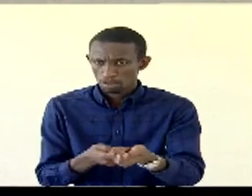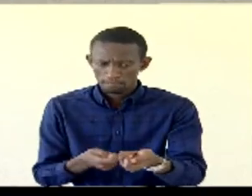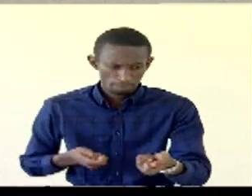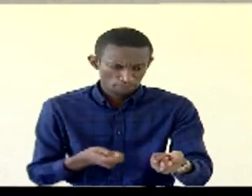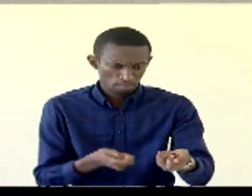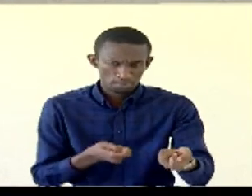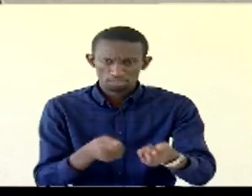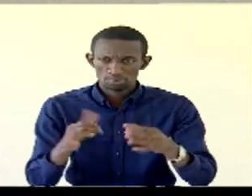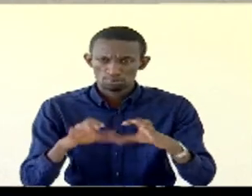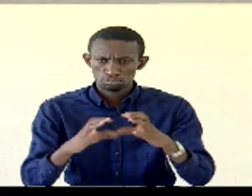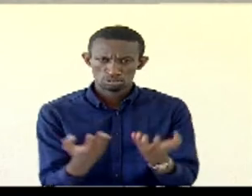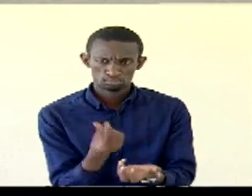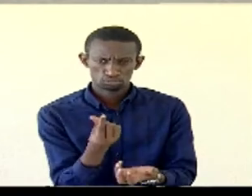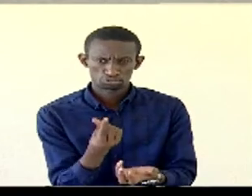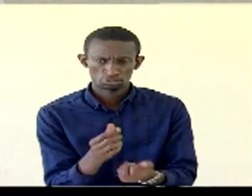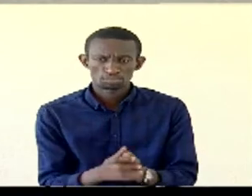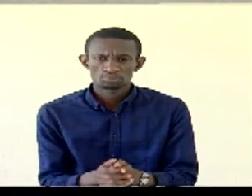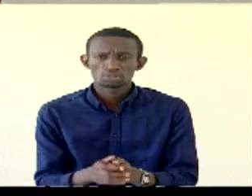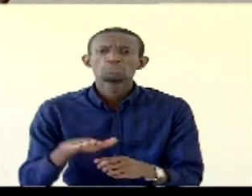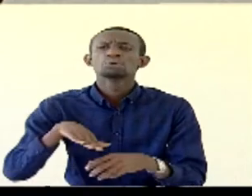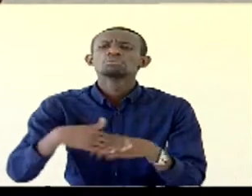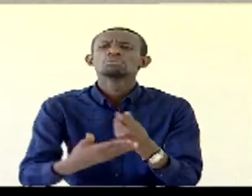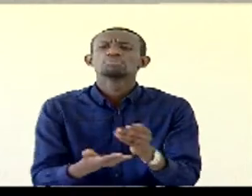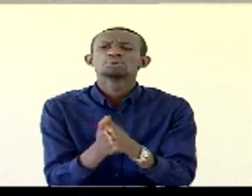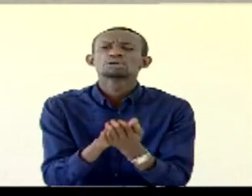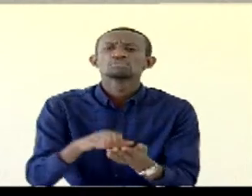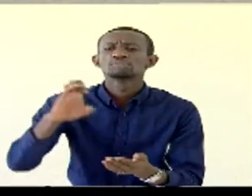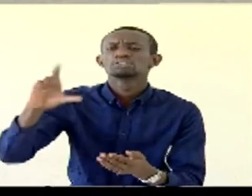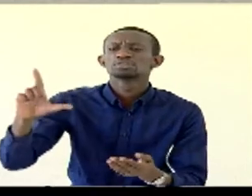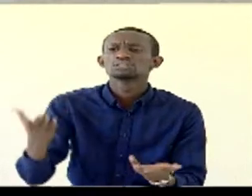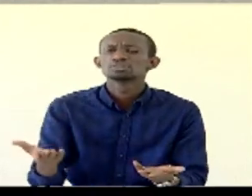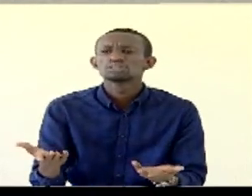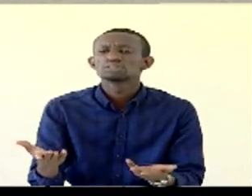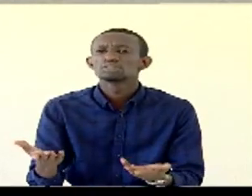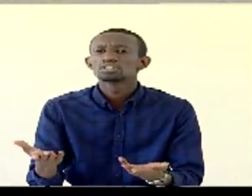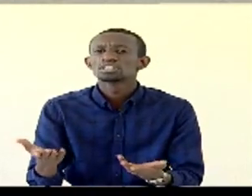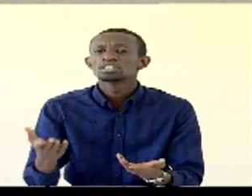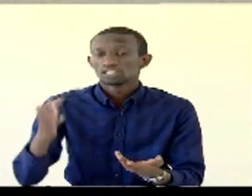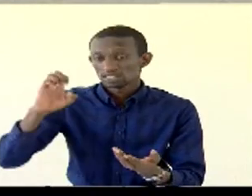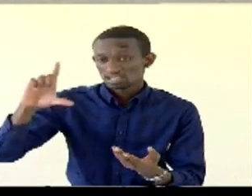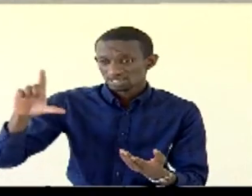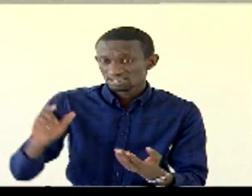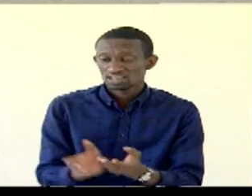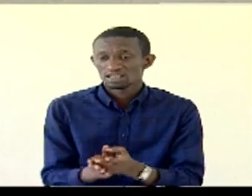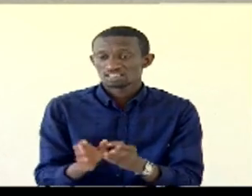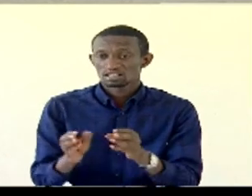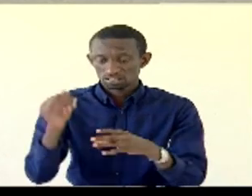cell. So it means, therefore, that I can get a plant cell by getting an animal cell and put it inside the box.